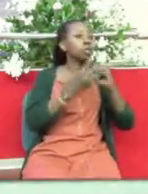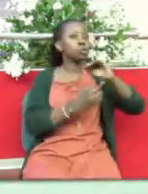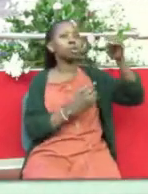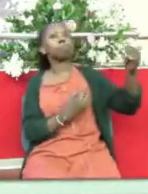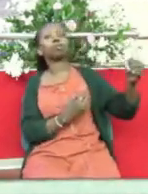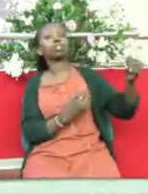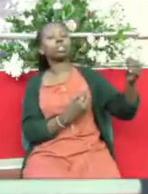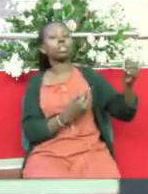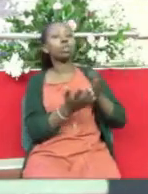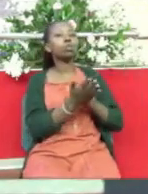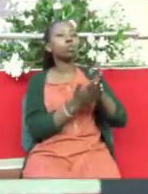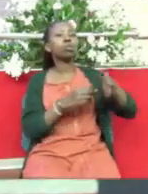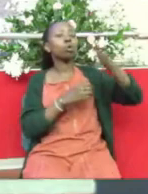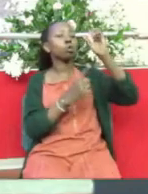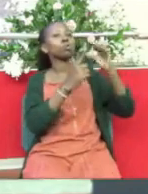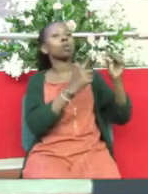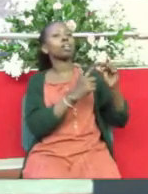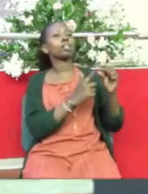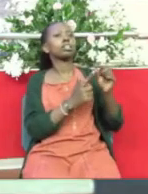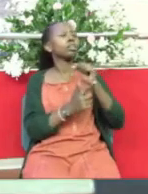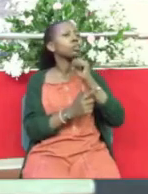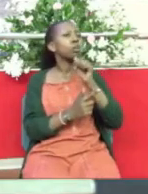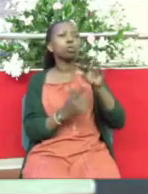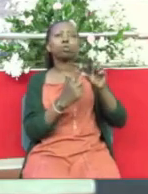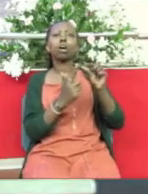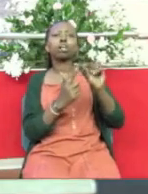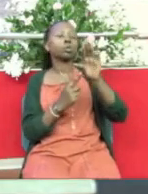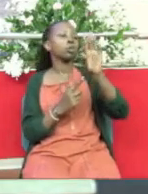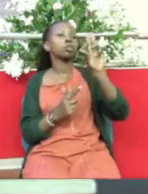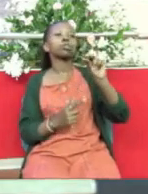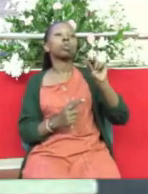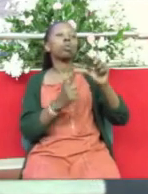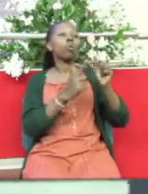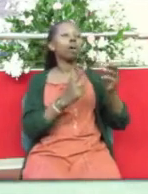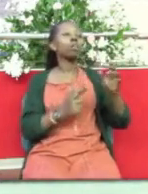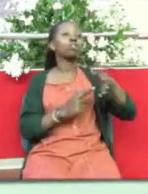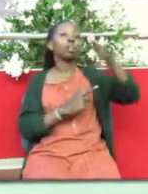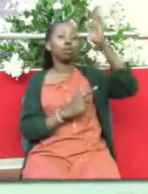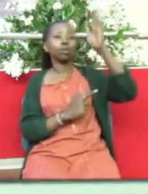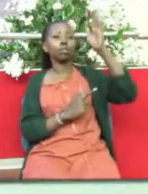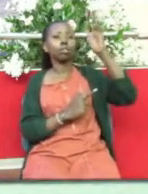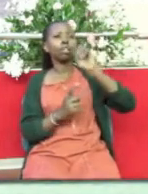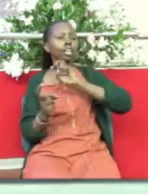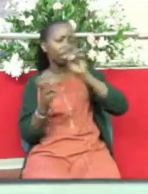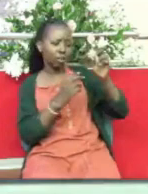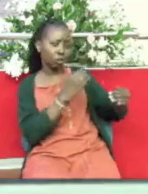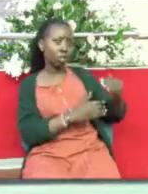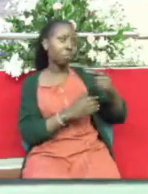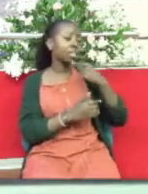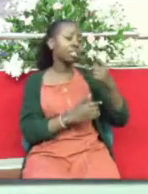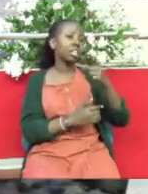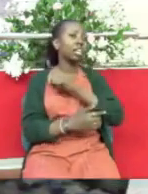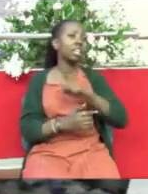God. Unene neno la Bwana. Praise the name of the Lord. Amen. Turn to your neighbor. Geukie jirani. And tell them you need